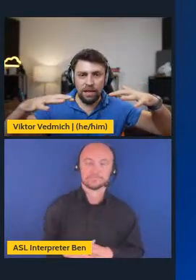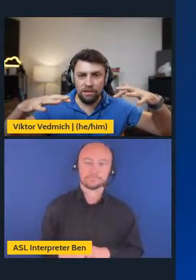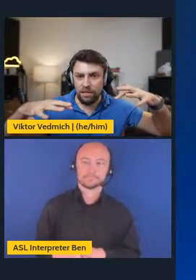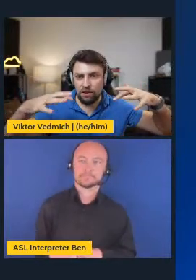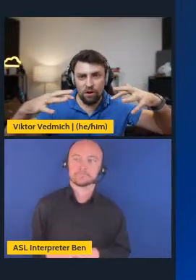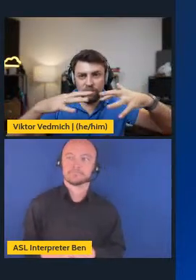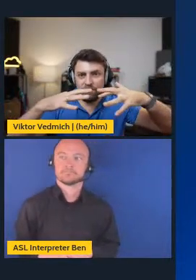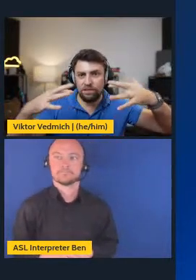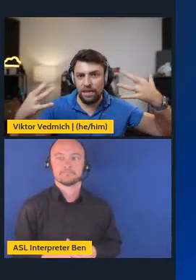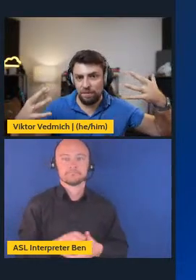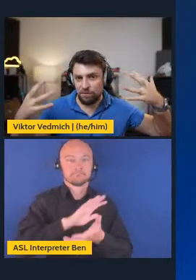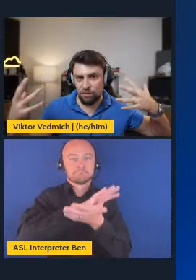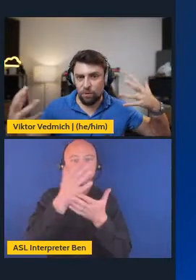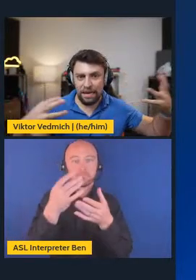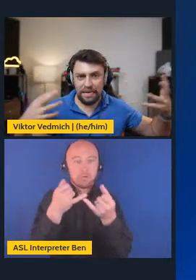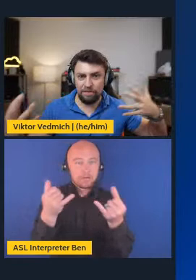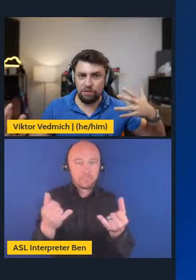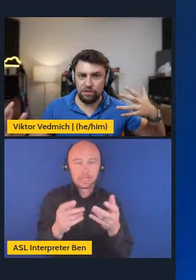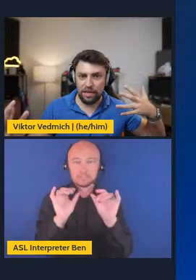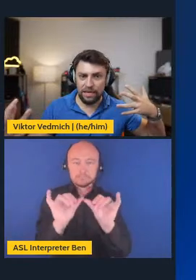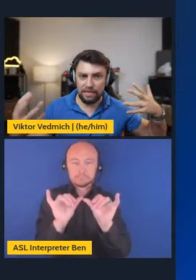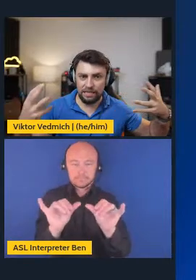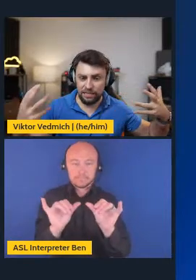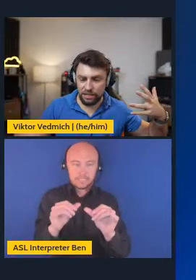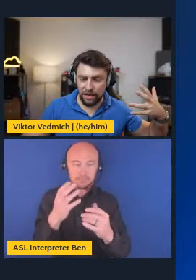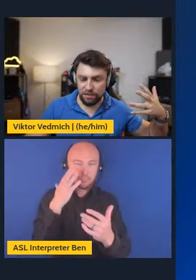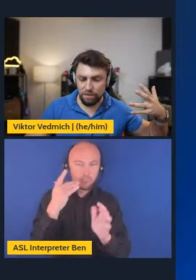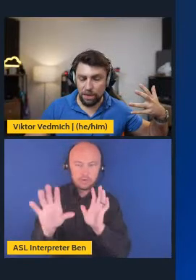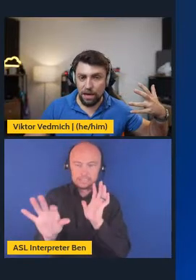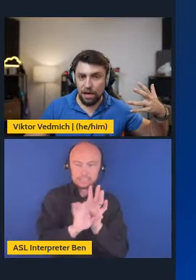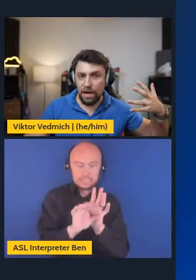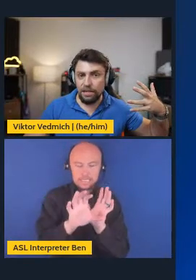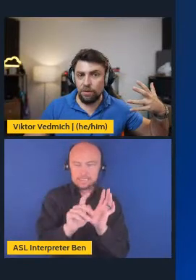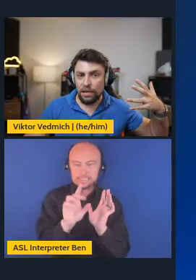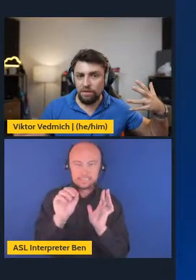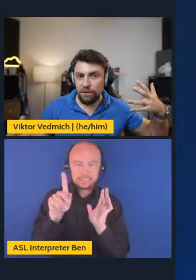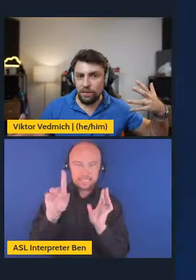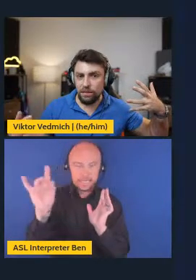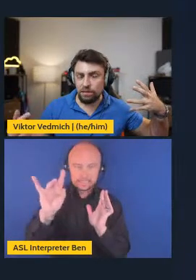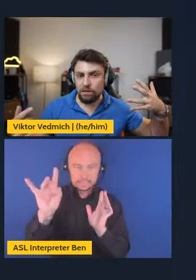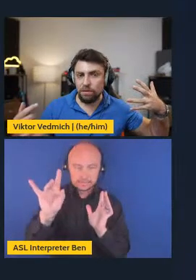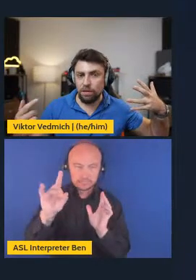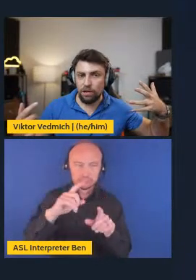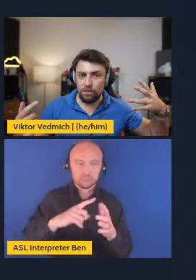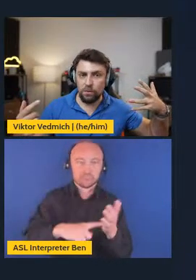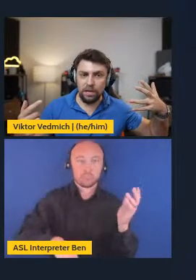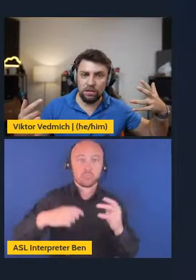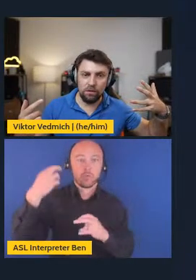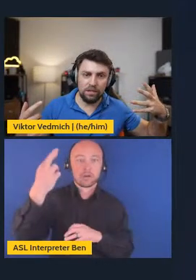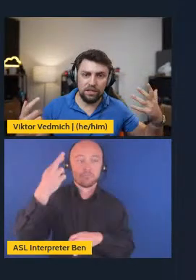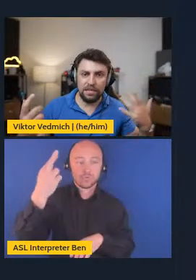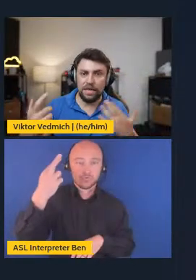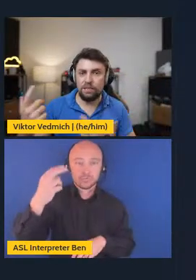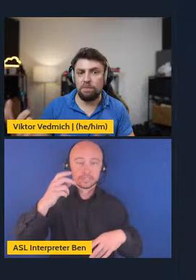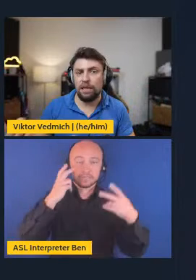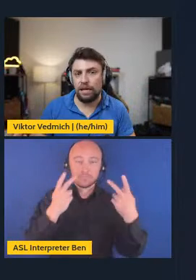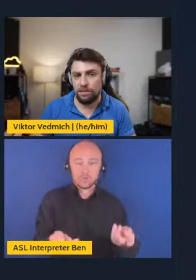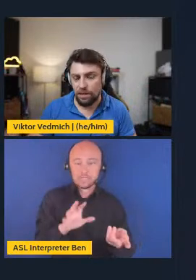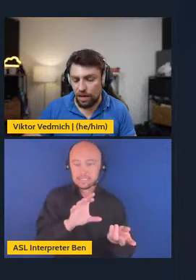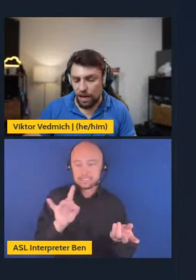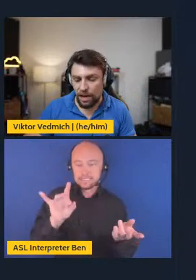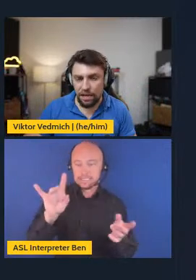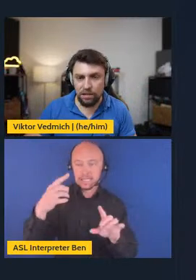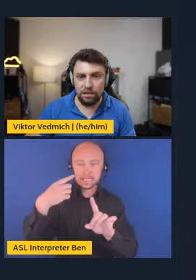of lines like almost the same. So why have to select CDKs? And one of the reasons, because we can look at CDKs